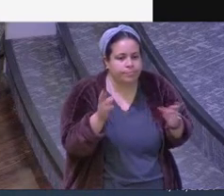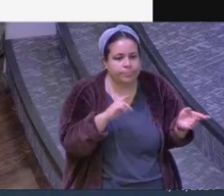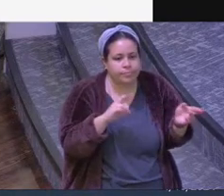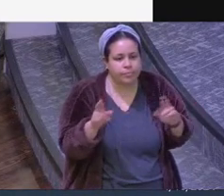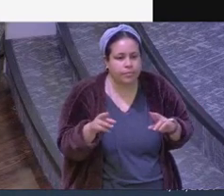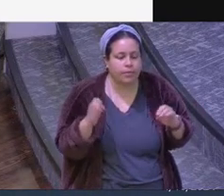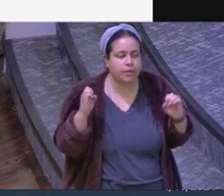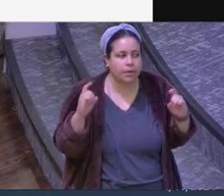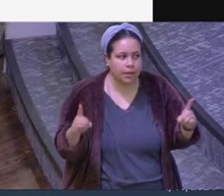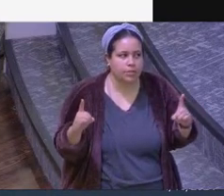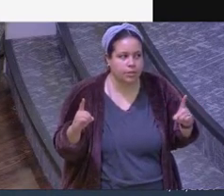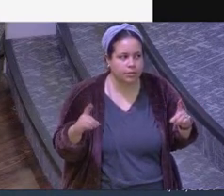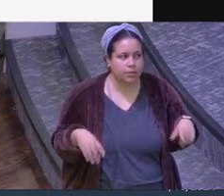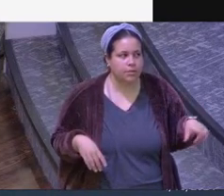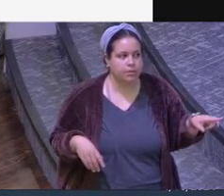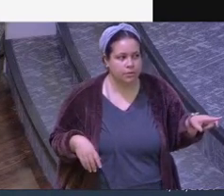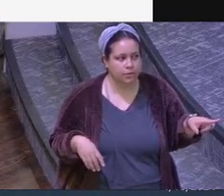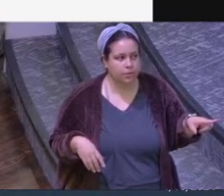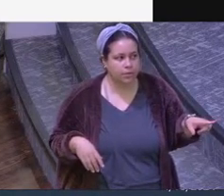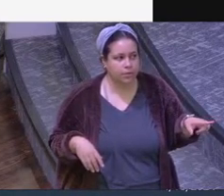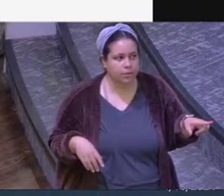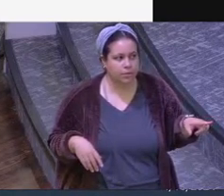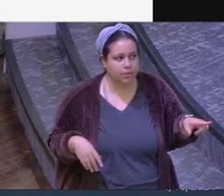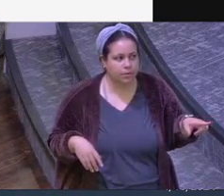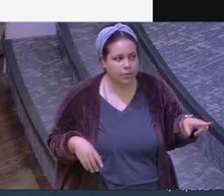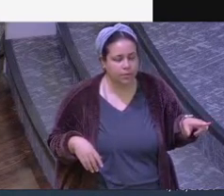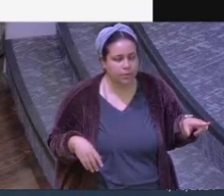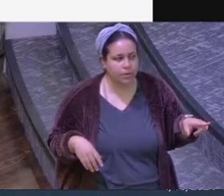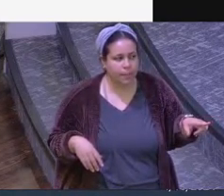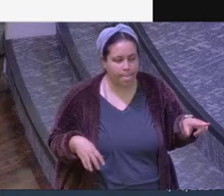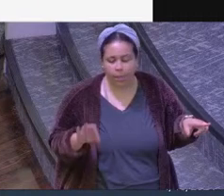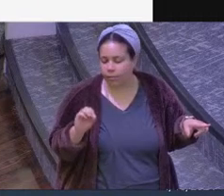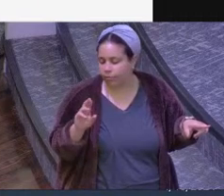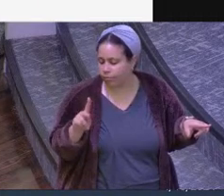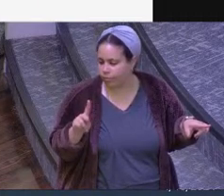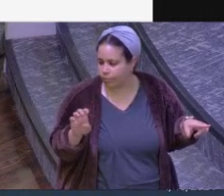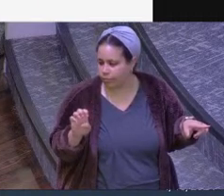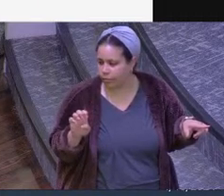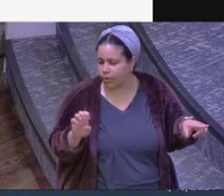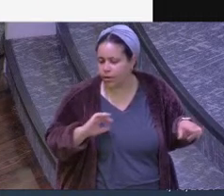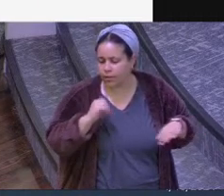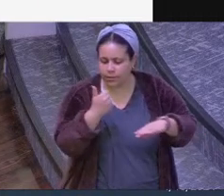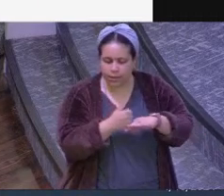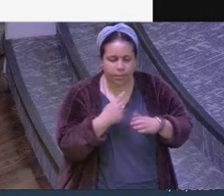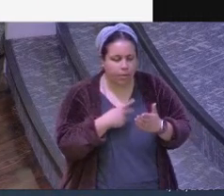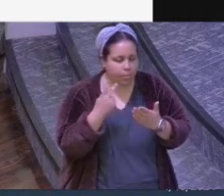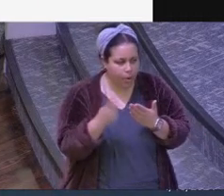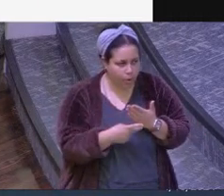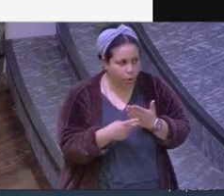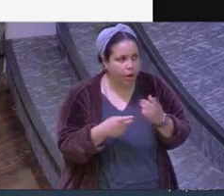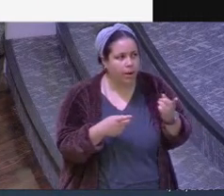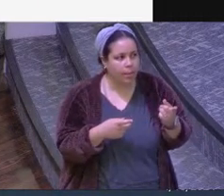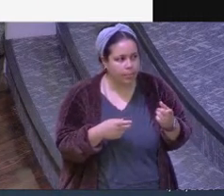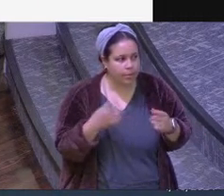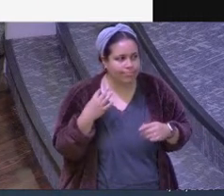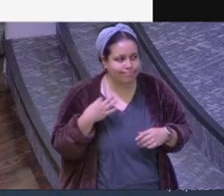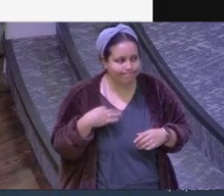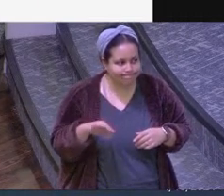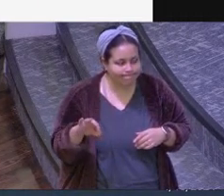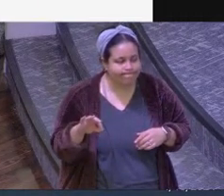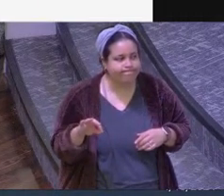paraprofessional. Dr. Forker actually brought that program to our attention and something that, you know, we feel like would be beneficial